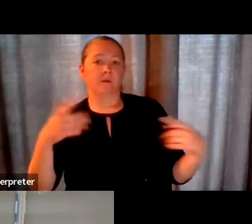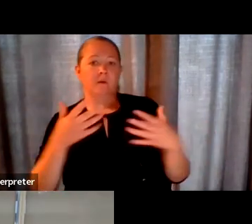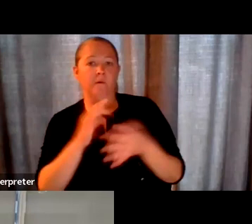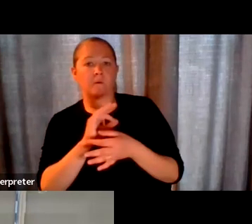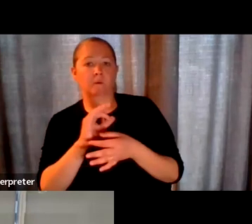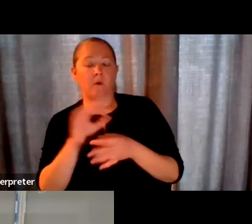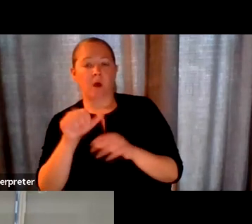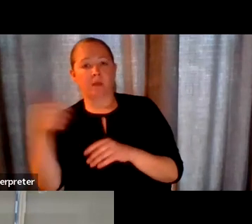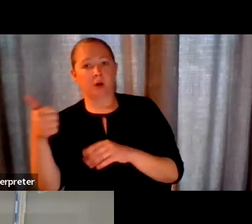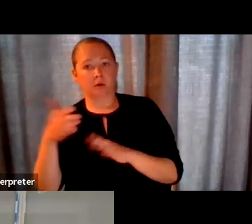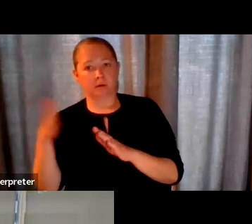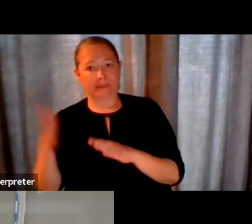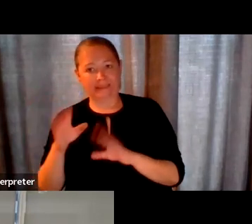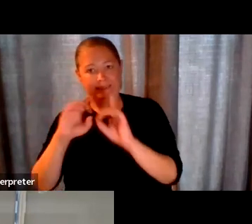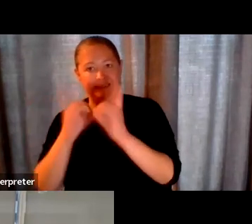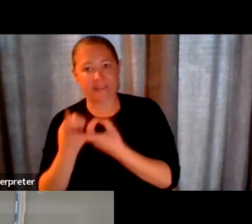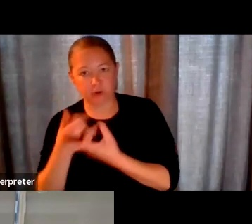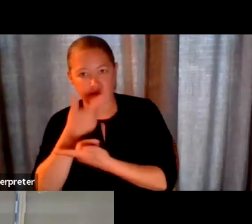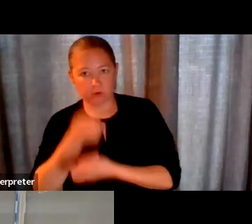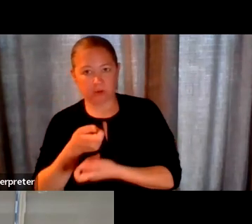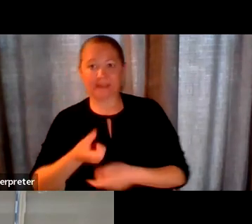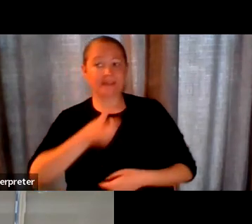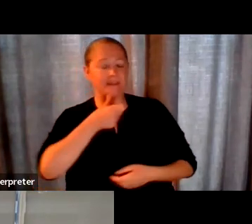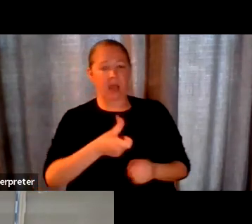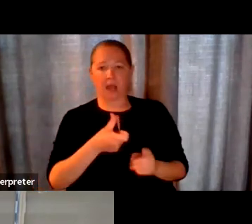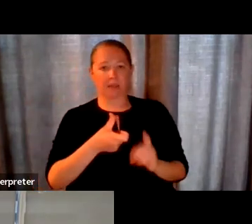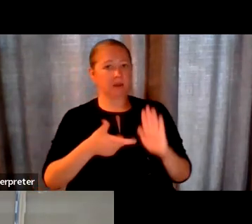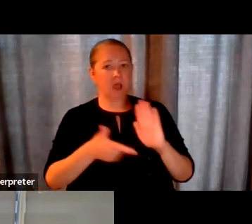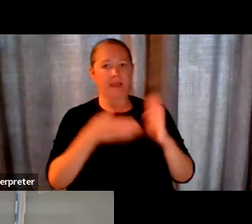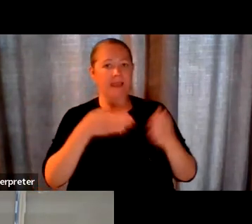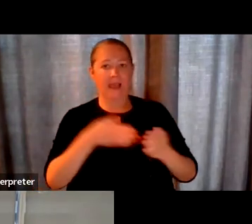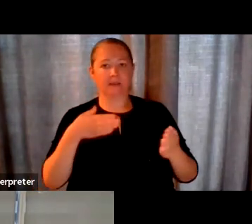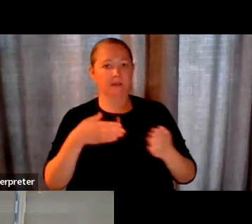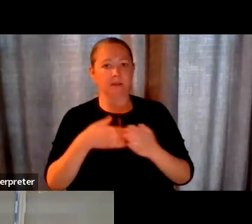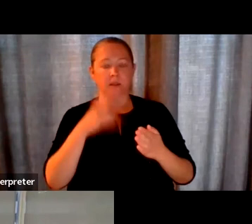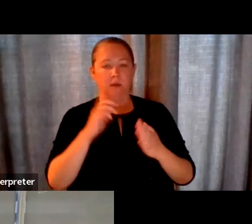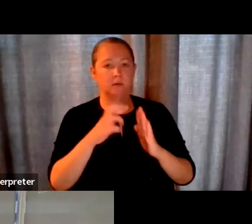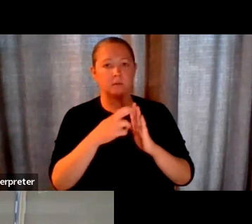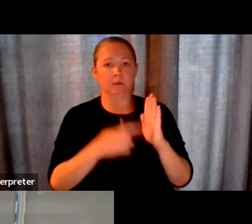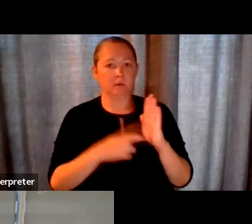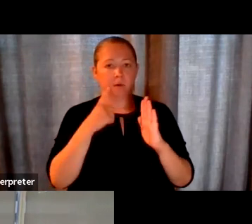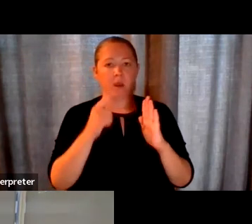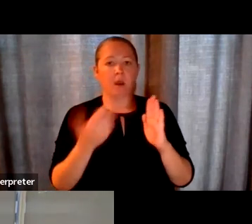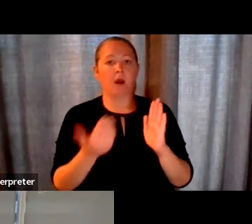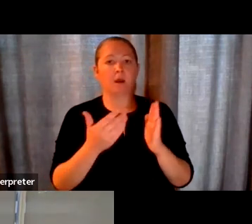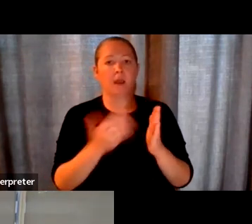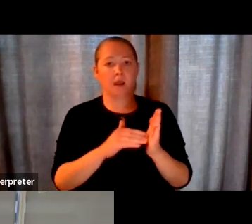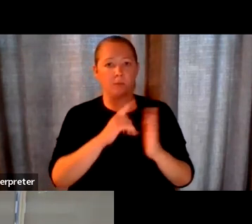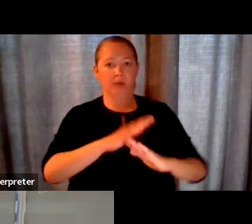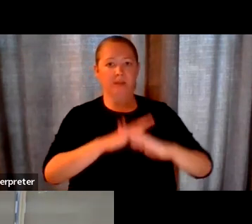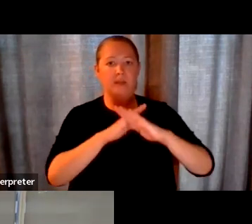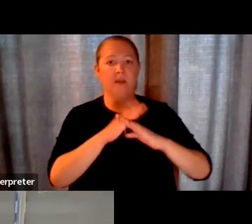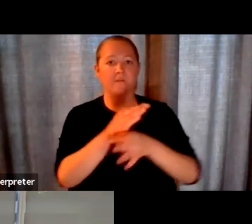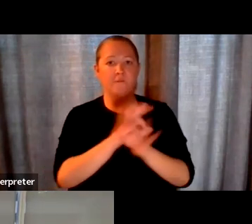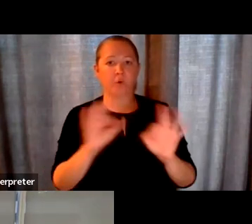district's interest in not violating the Establishment Clause and in protecting the free exercise rights of its students. And